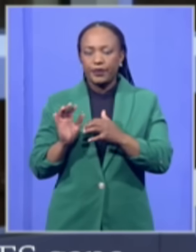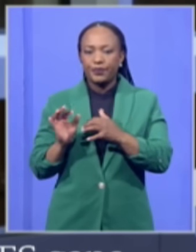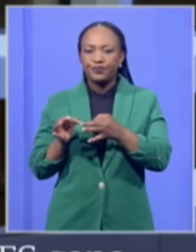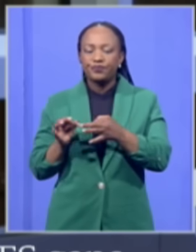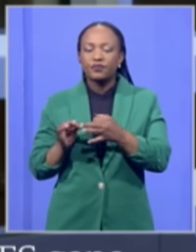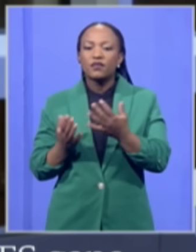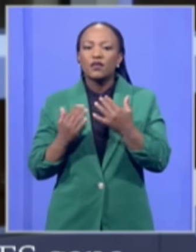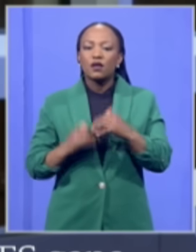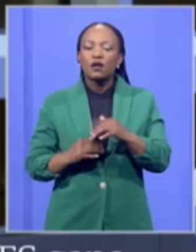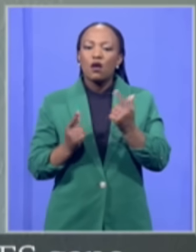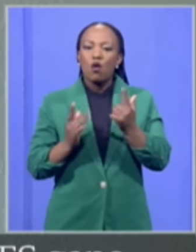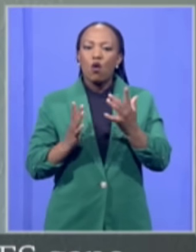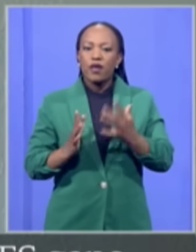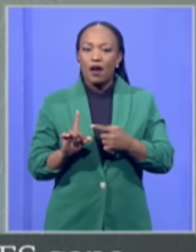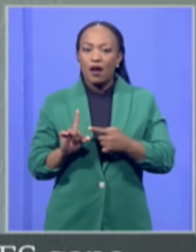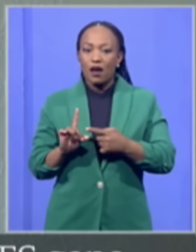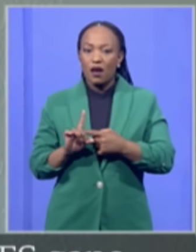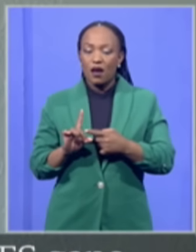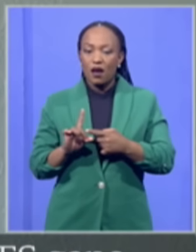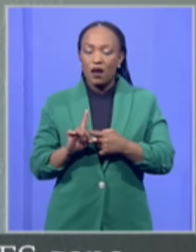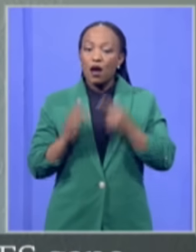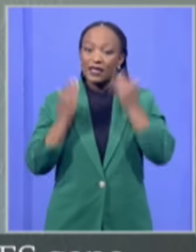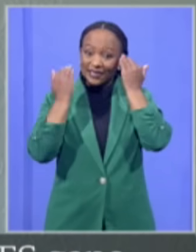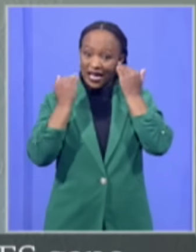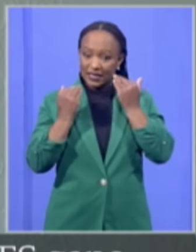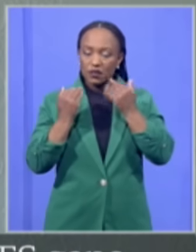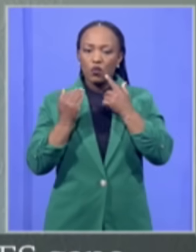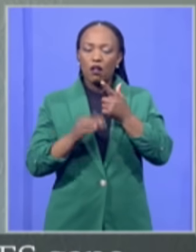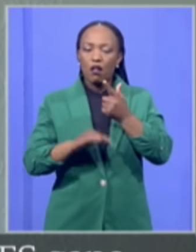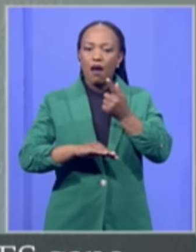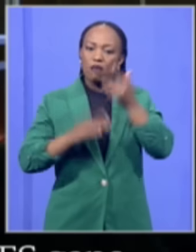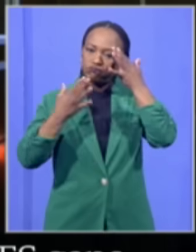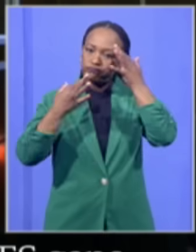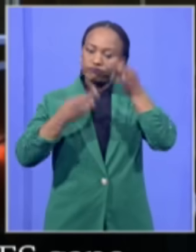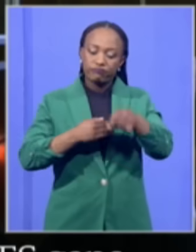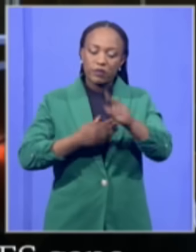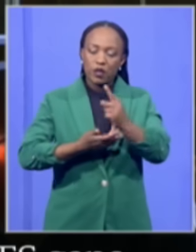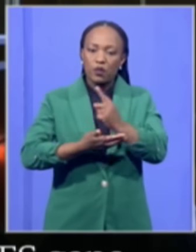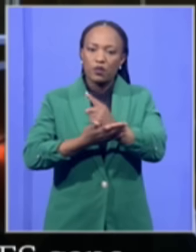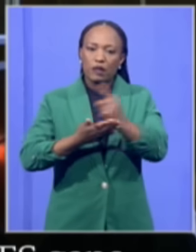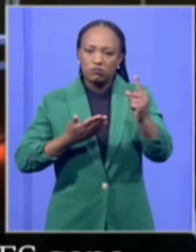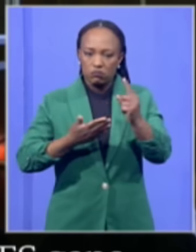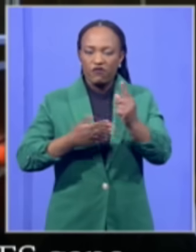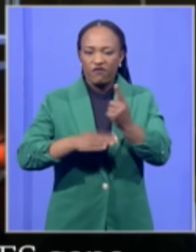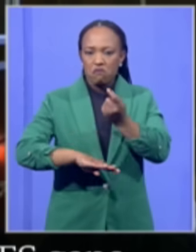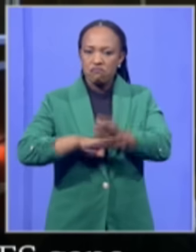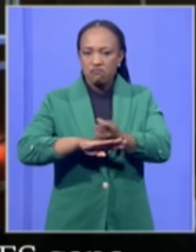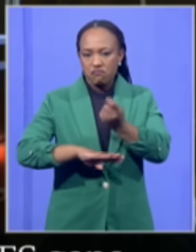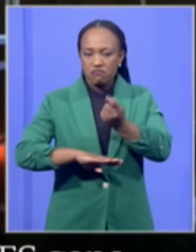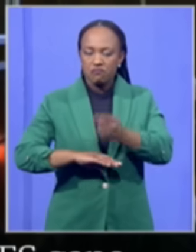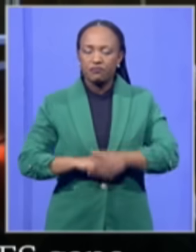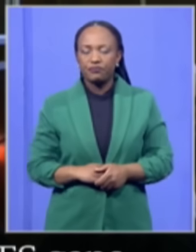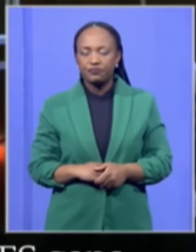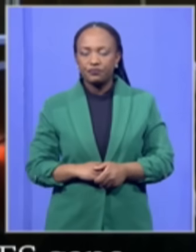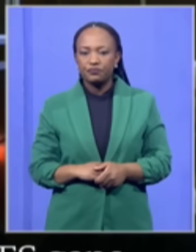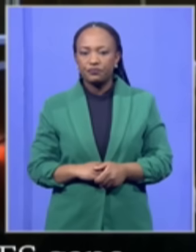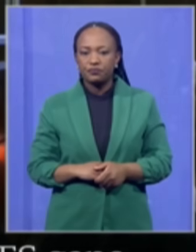moahlodi Andries van Tonder o tla diha kahlolo bekeng ena. Thabiso Khadebe, ditaba tsa SABC,